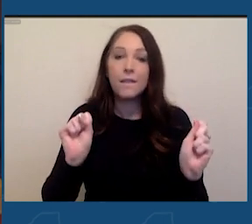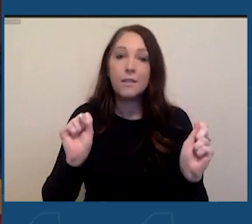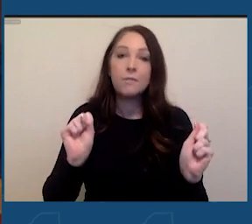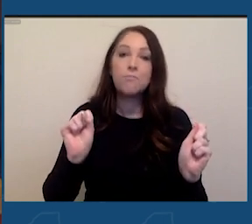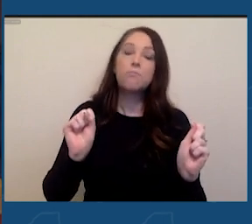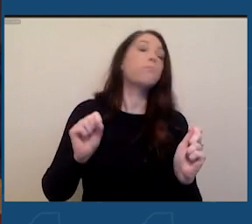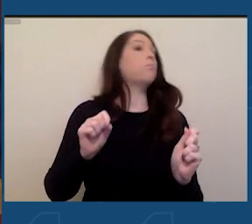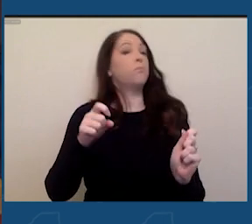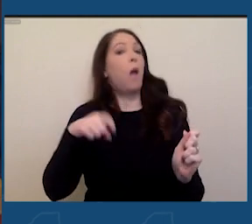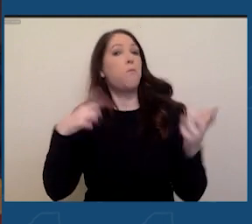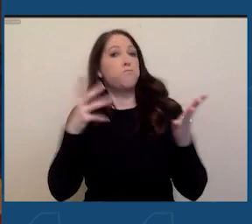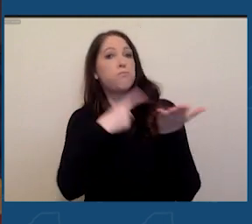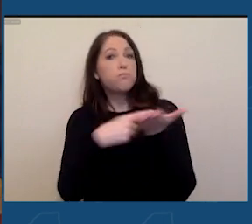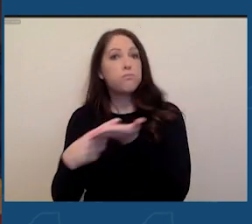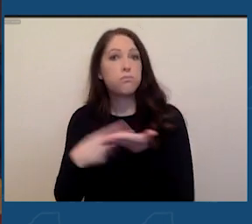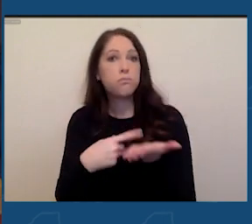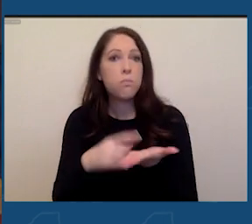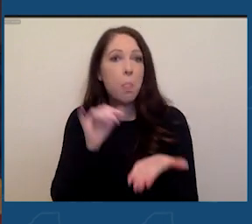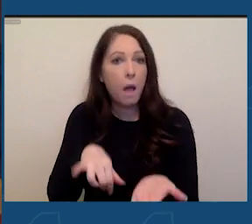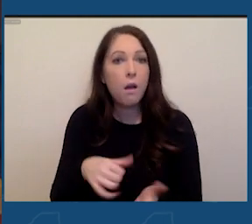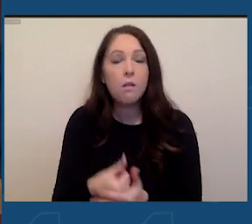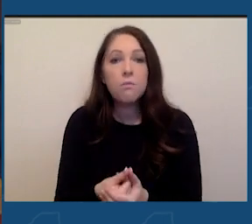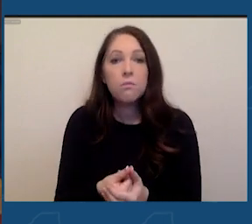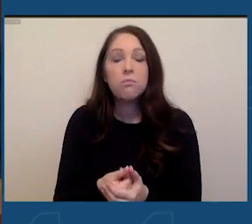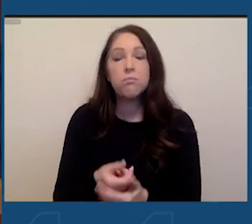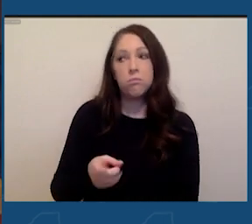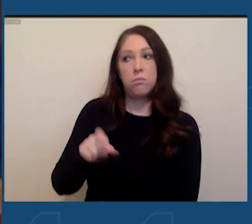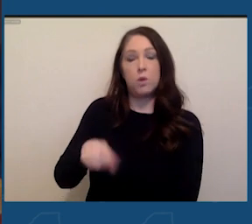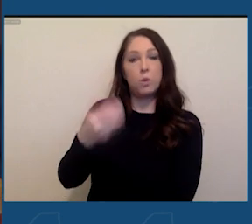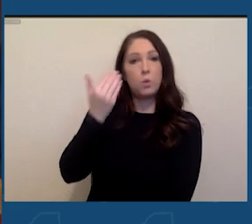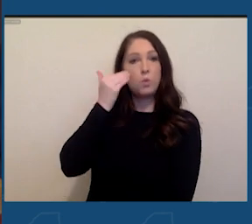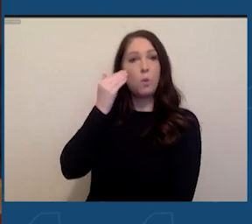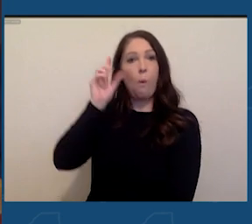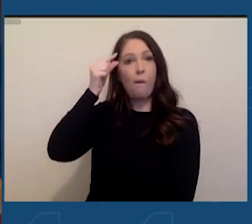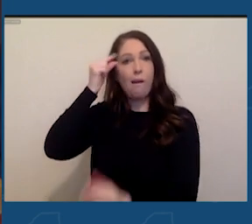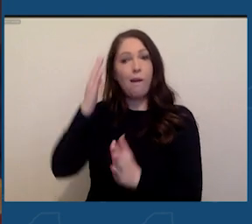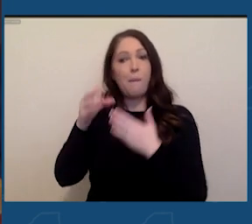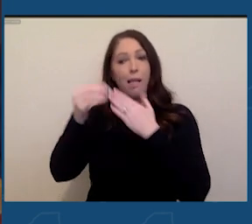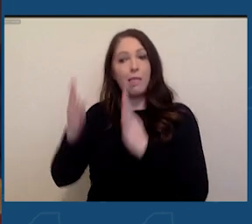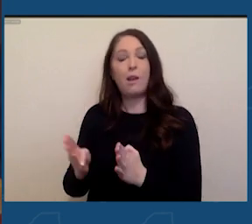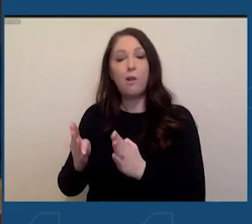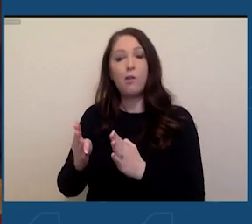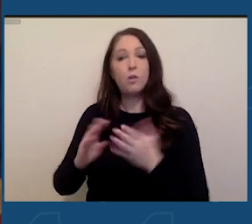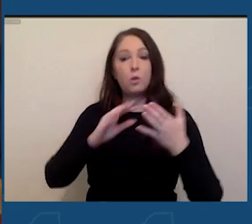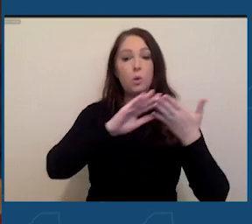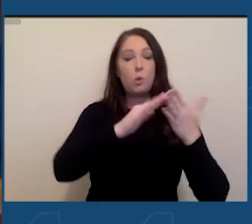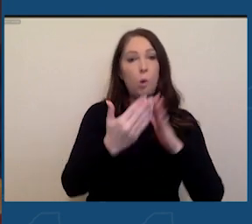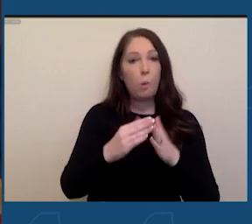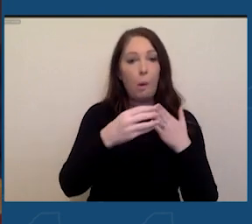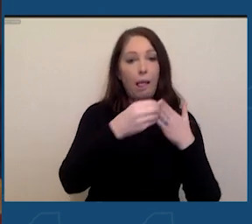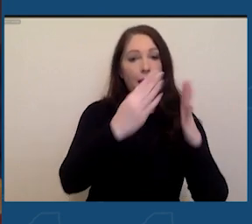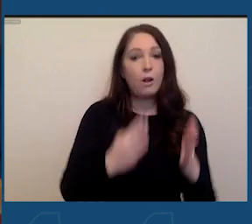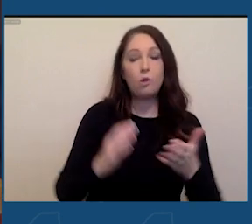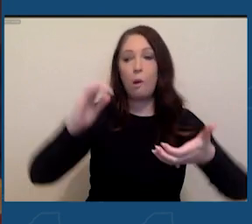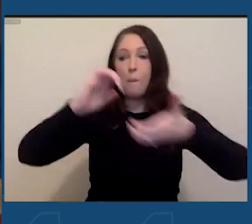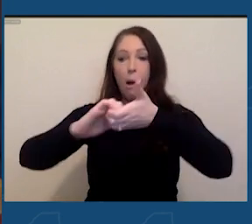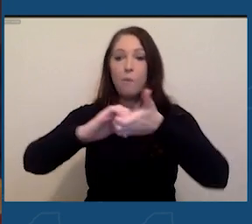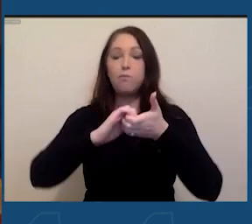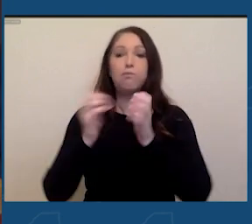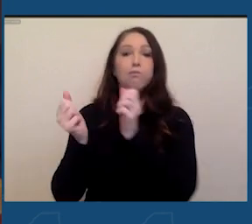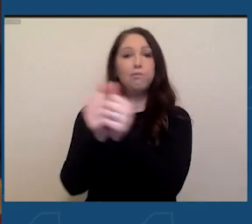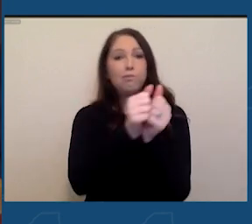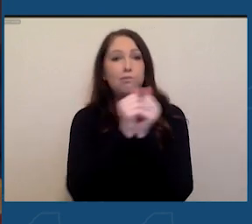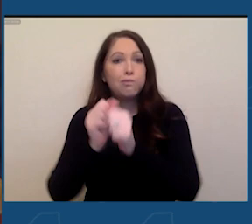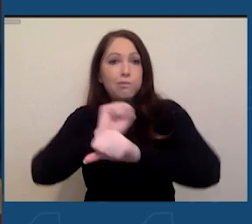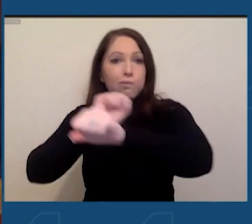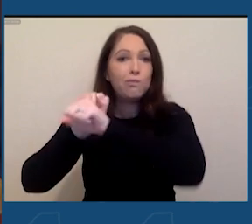that they have to know that their government leaders are working with community leaders and partners and the people on the ground and the violence disruption